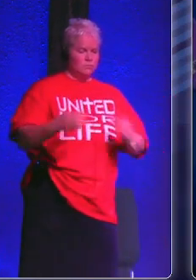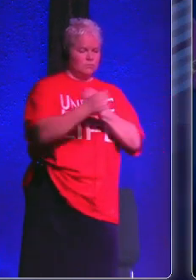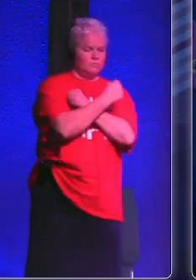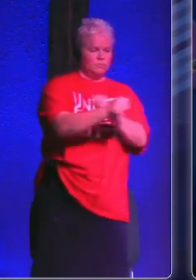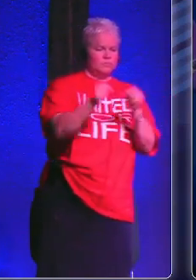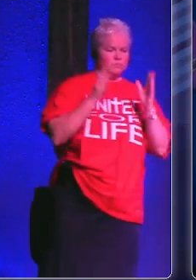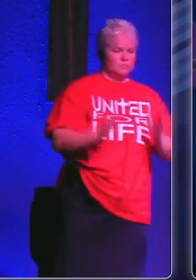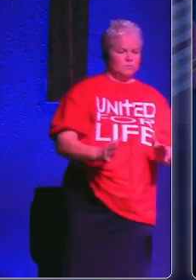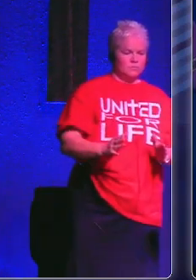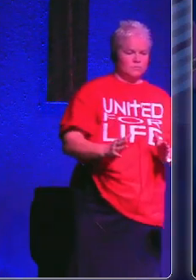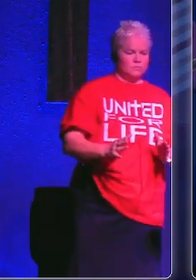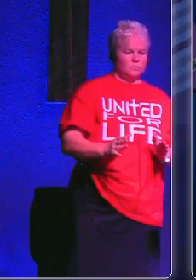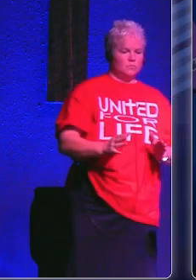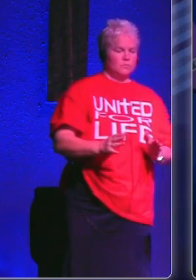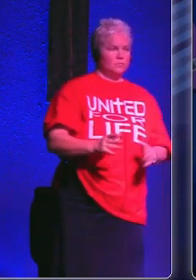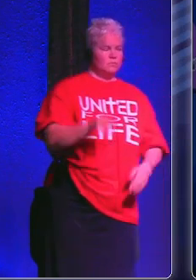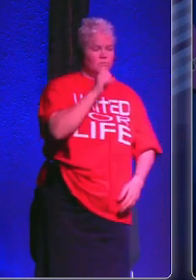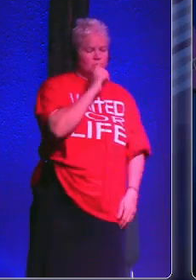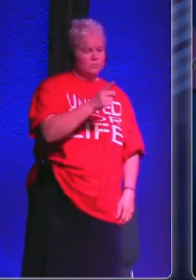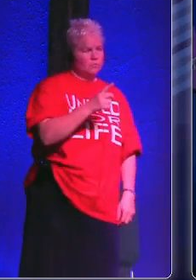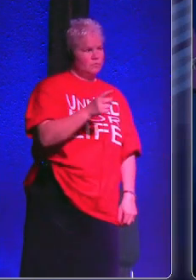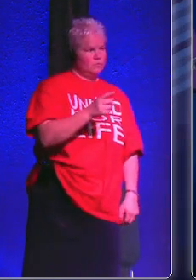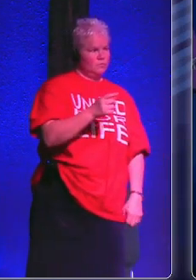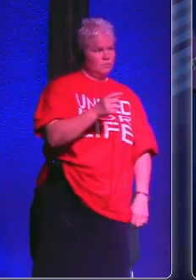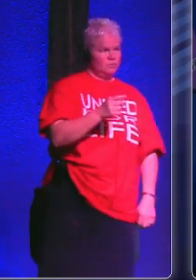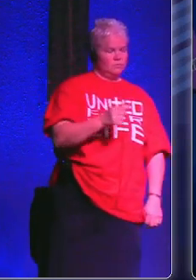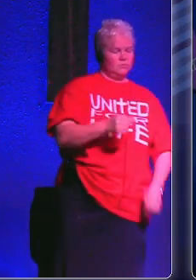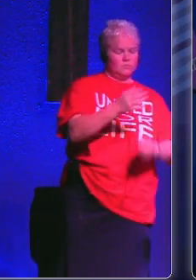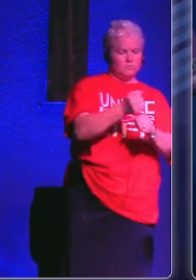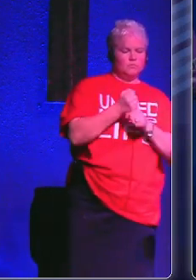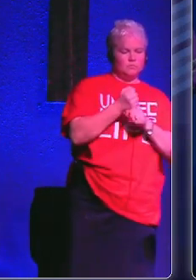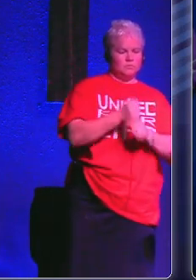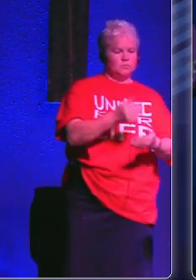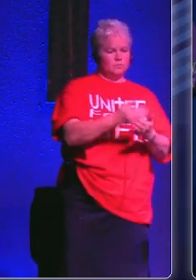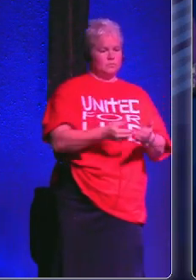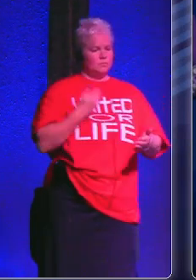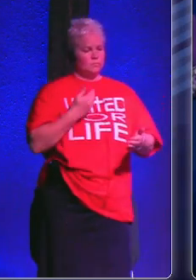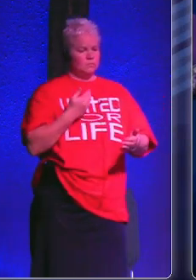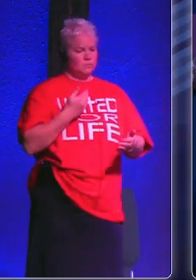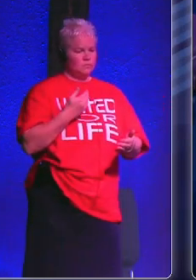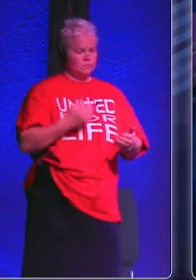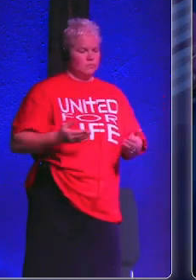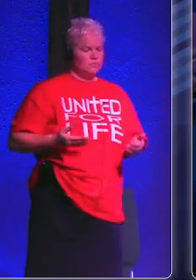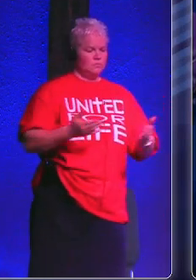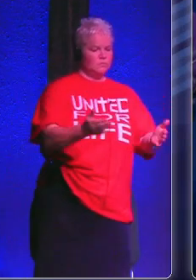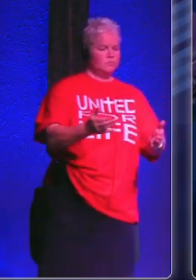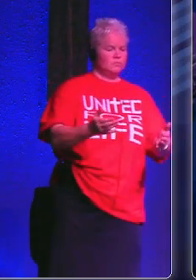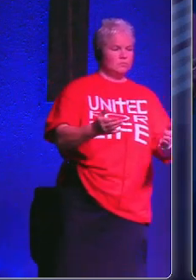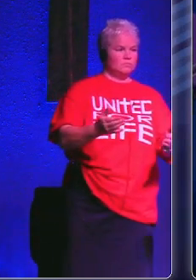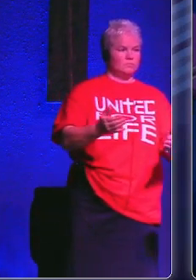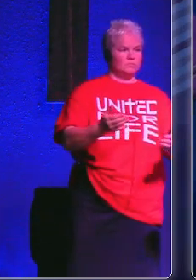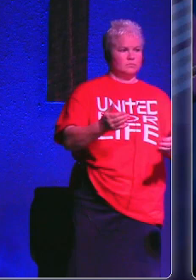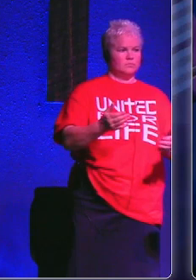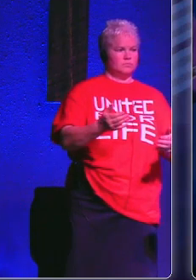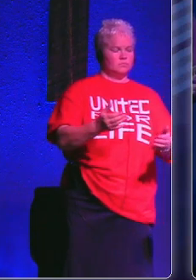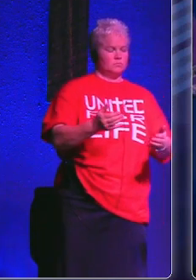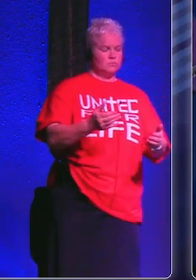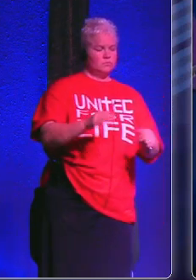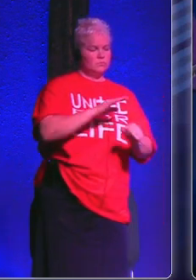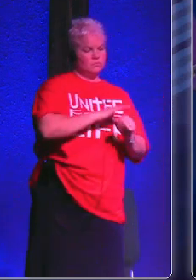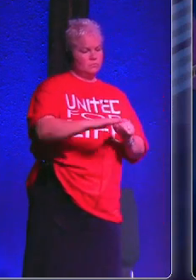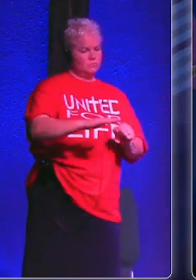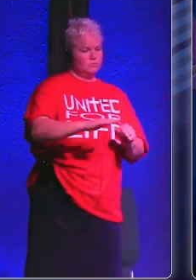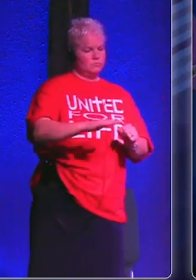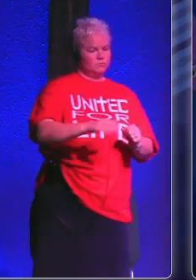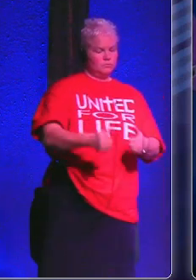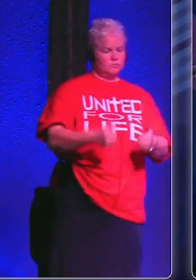Savior abstractly, but have you ever really gotten before Him and accepted Him